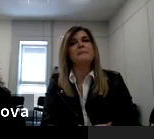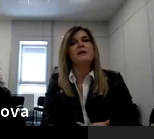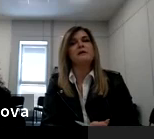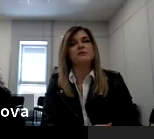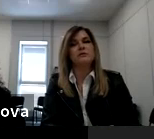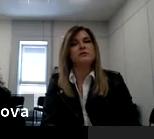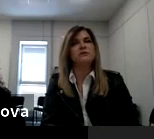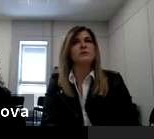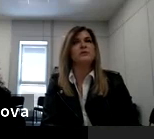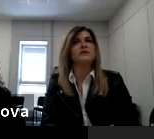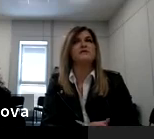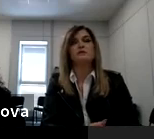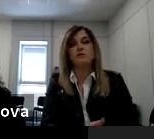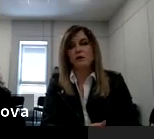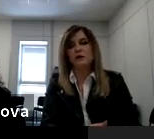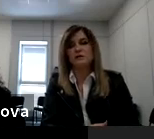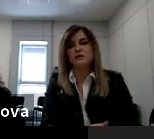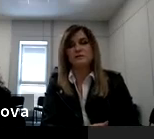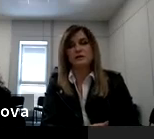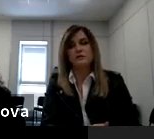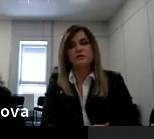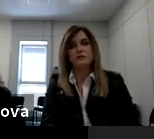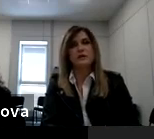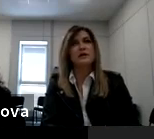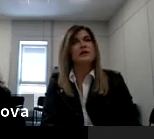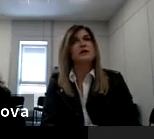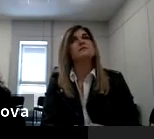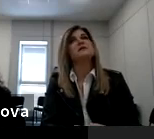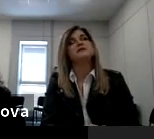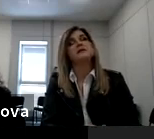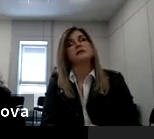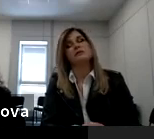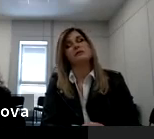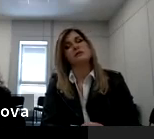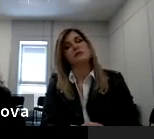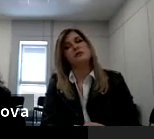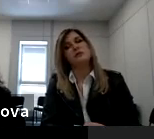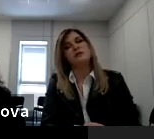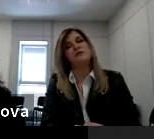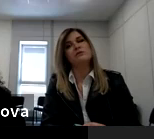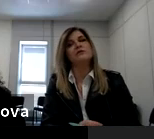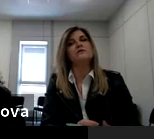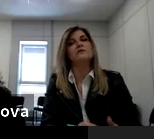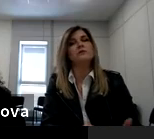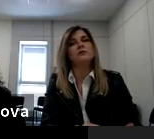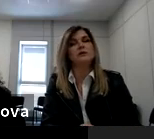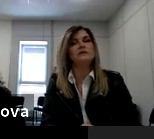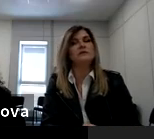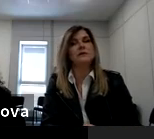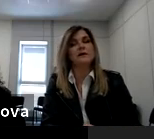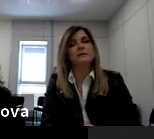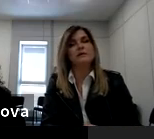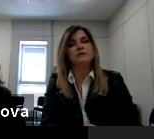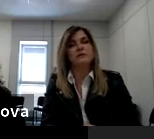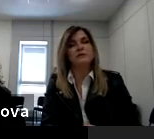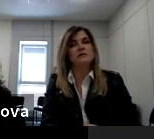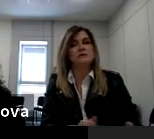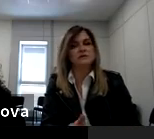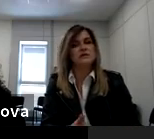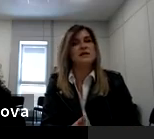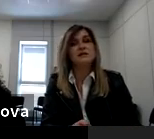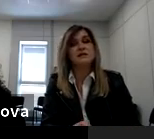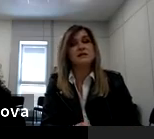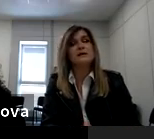be controlled with a full RDM technology. That means that the product will give you the full feedback about